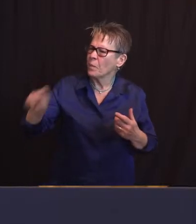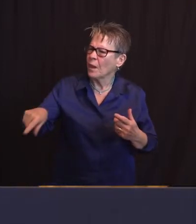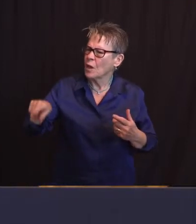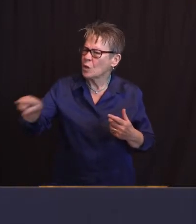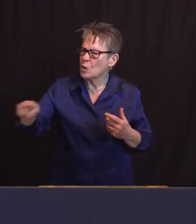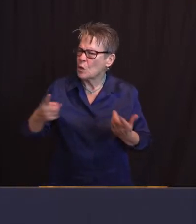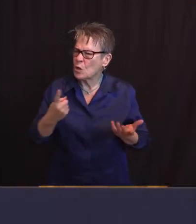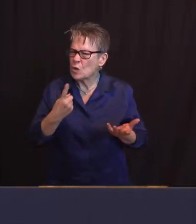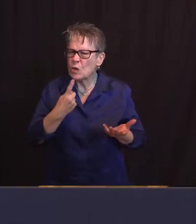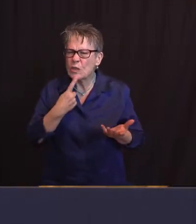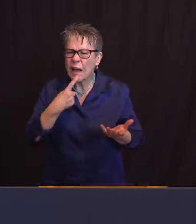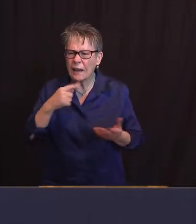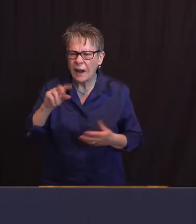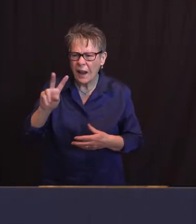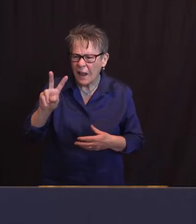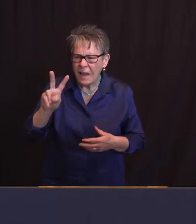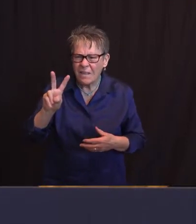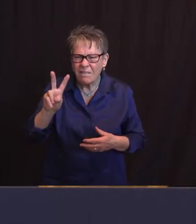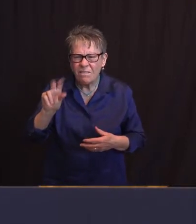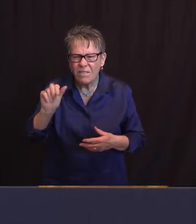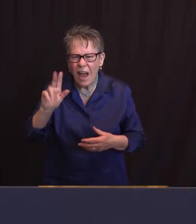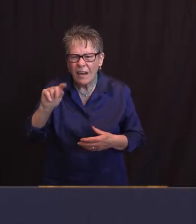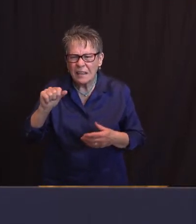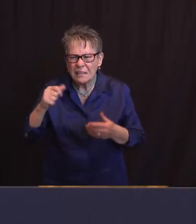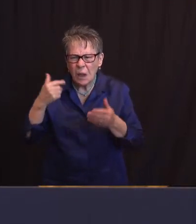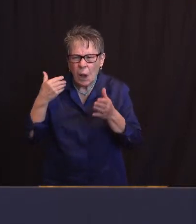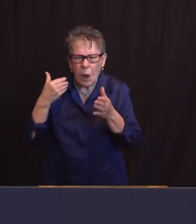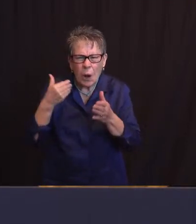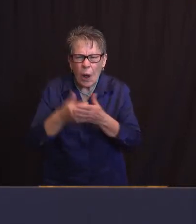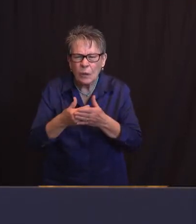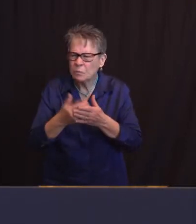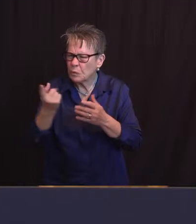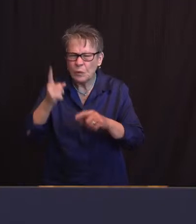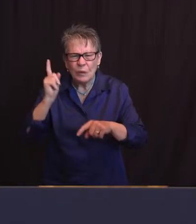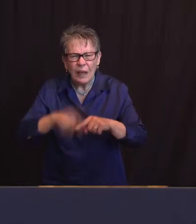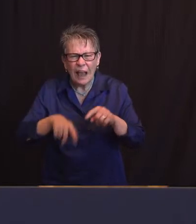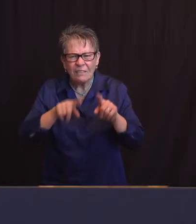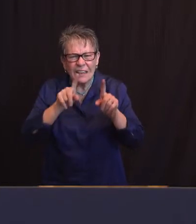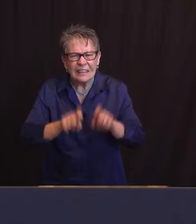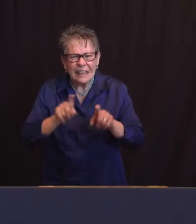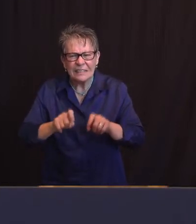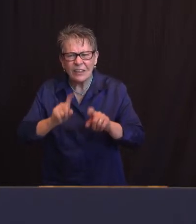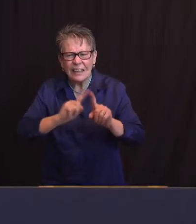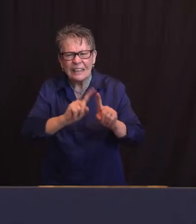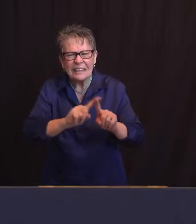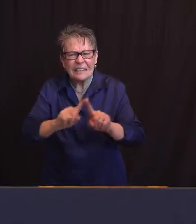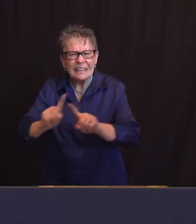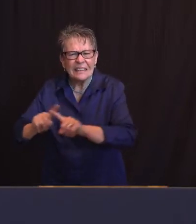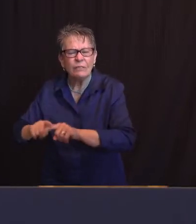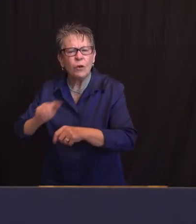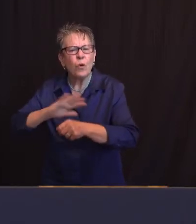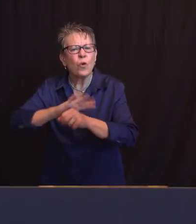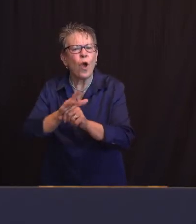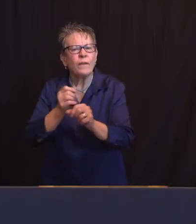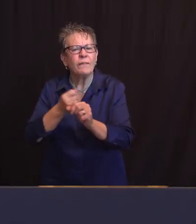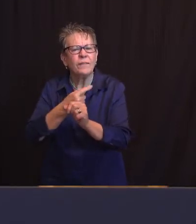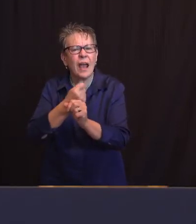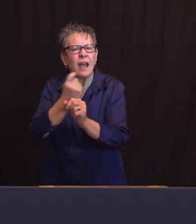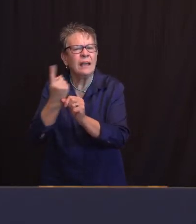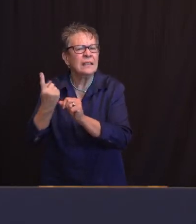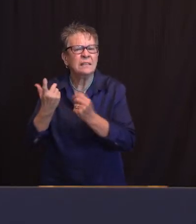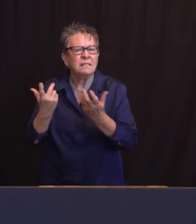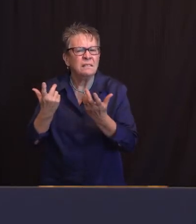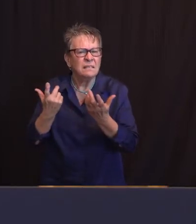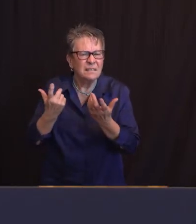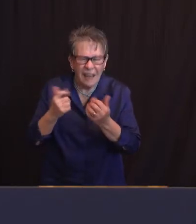limited capacity to test for variant strains. How can you know for sure what is happening with these variants without a robust system to do genomic sequencing across